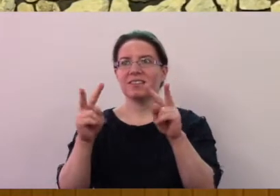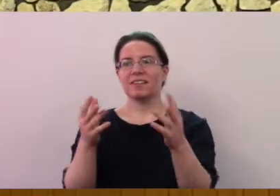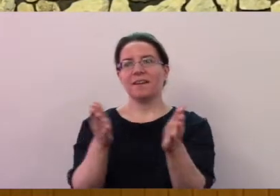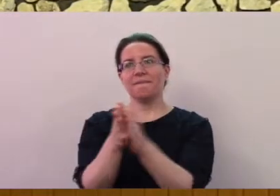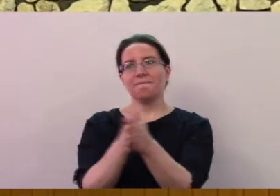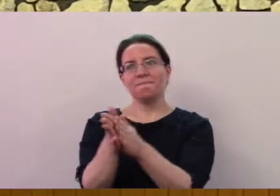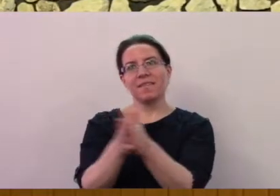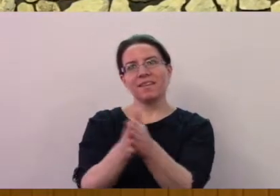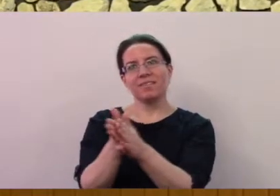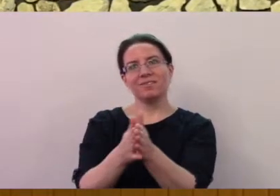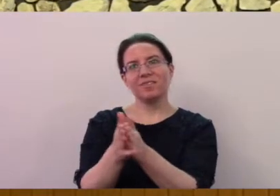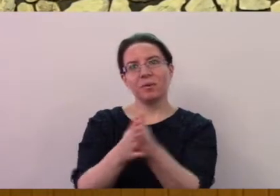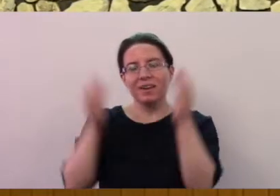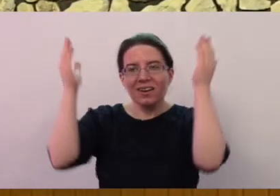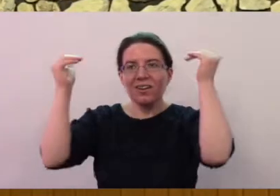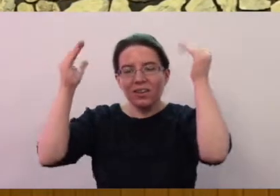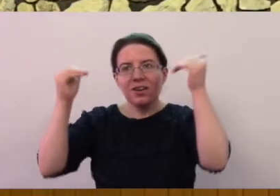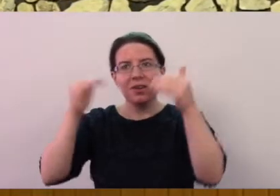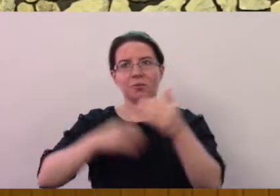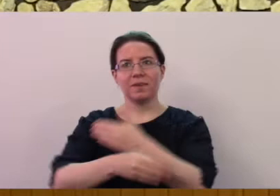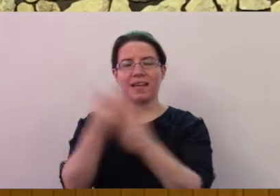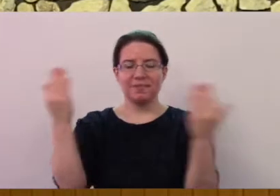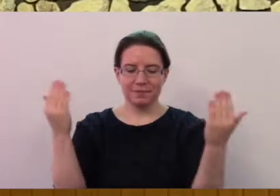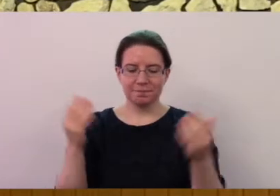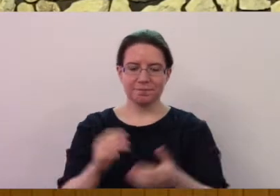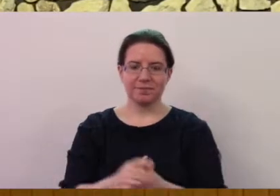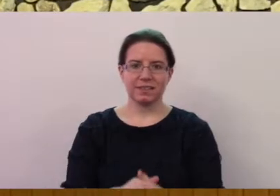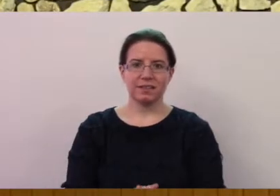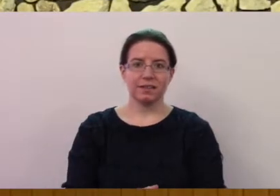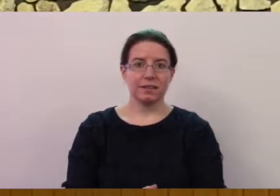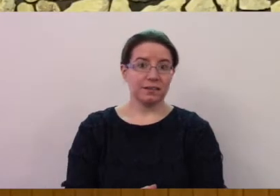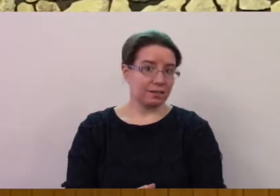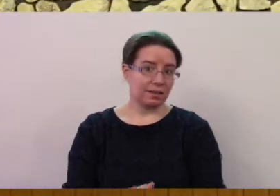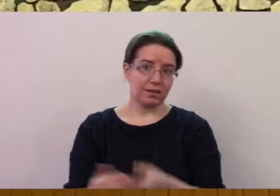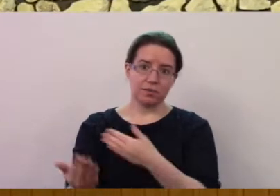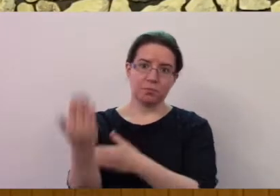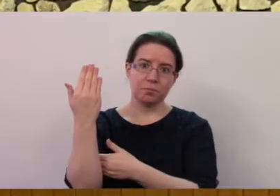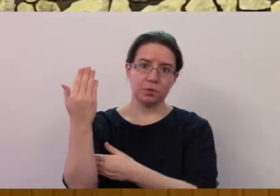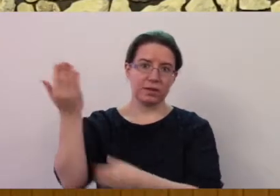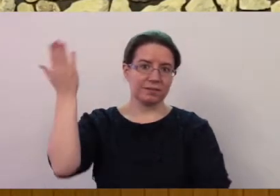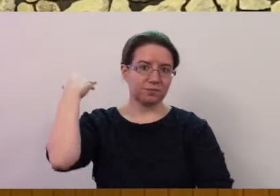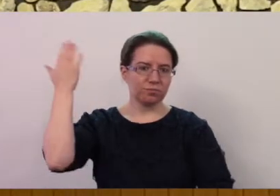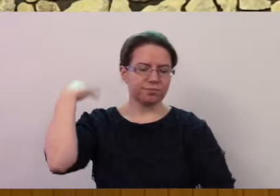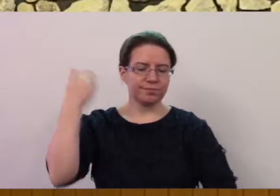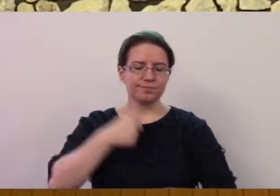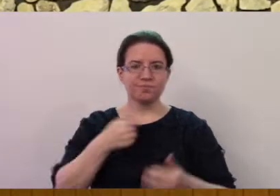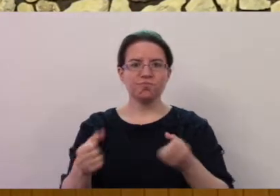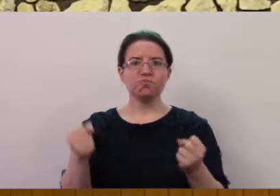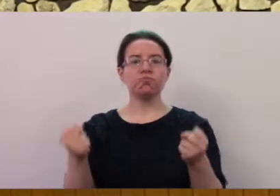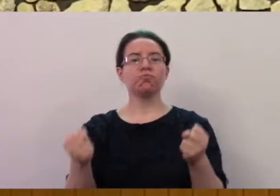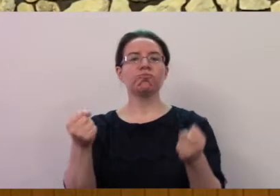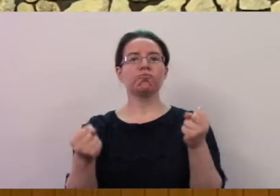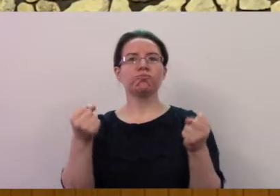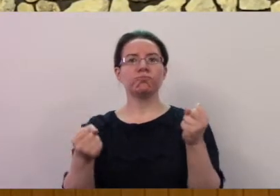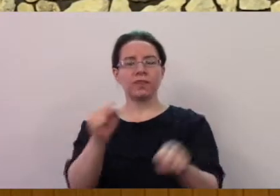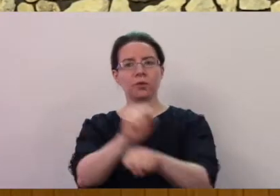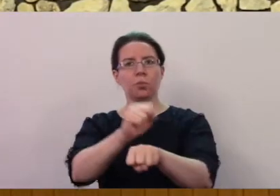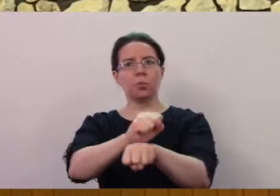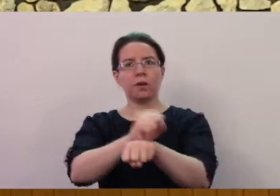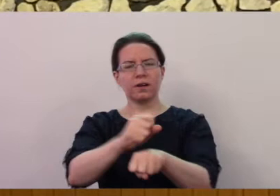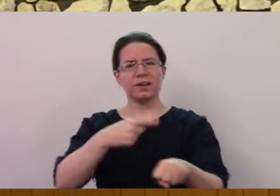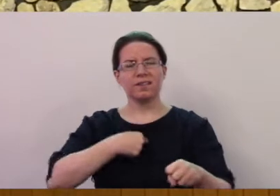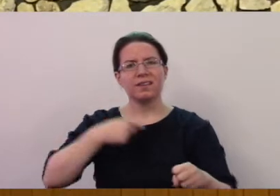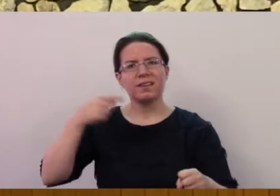the other morning as I was going to work, and I was thinking about the rapture and thinking about the goodness of